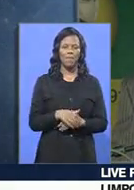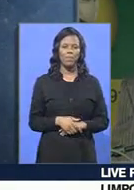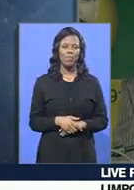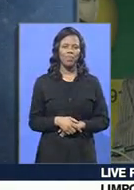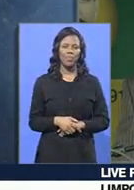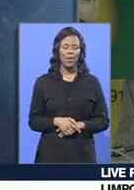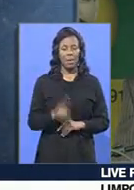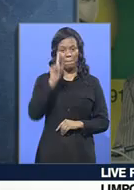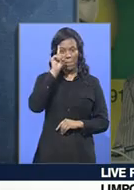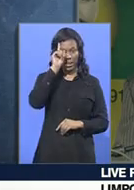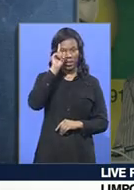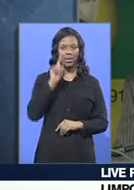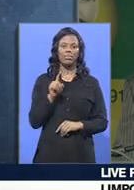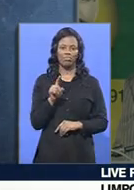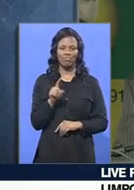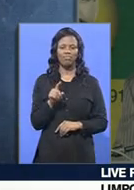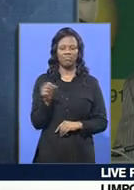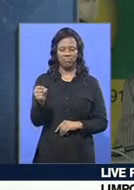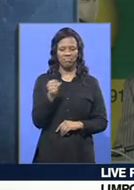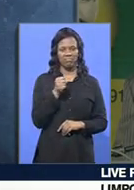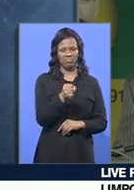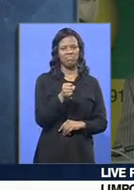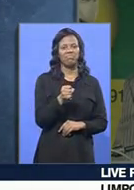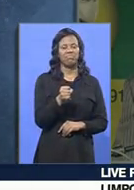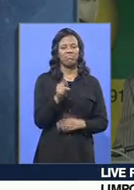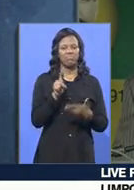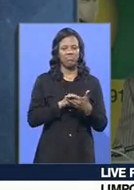Madiba was elected as president,